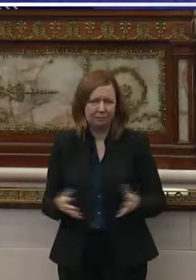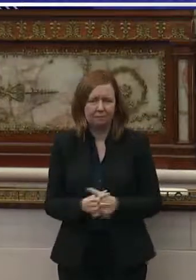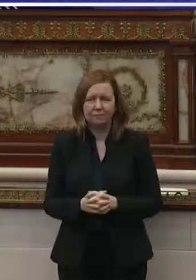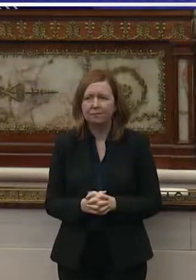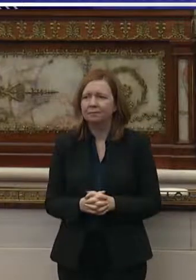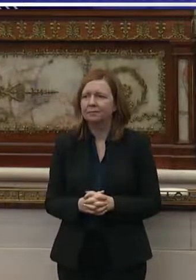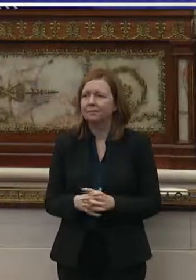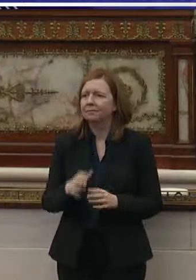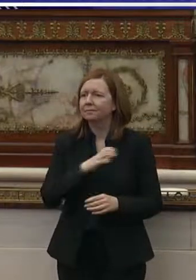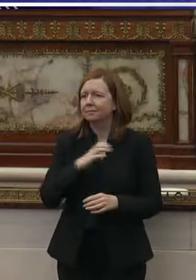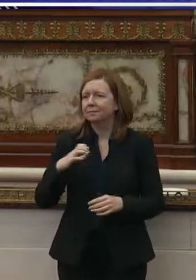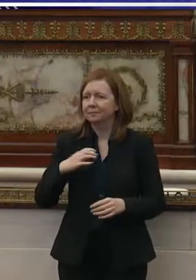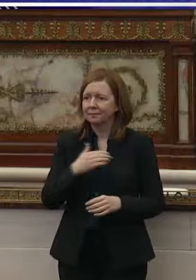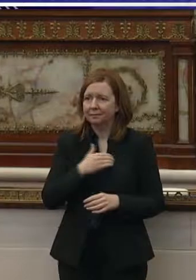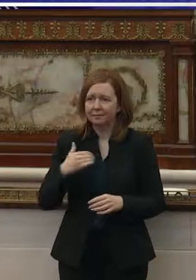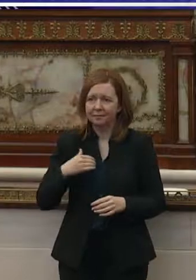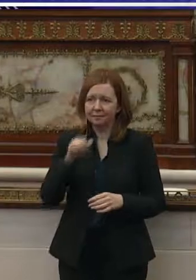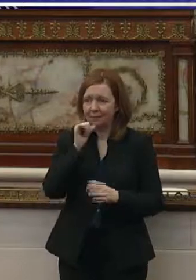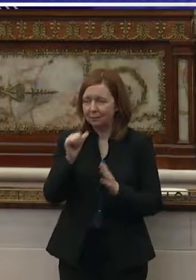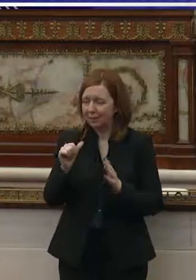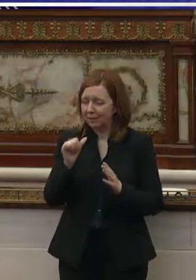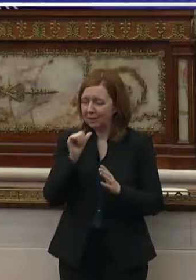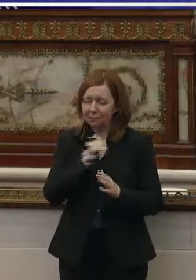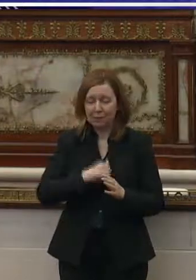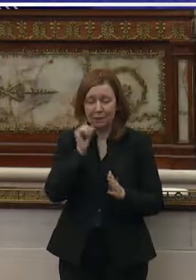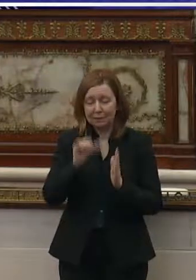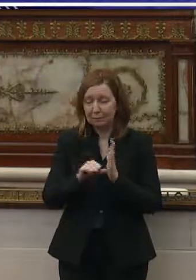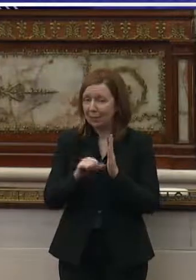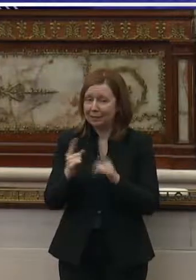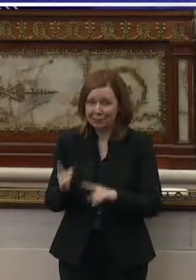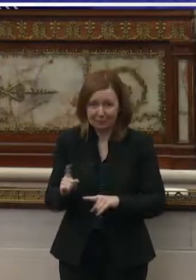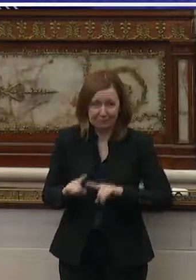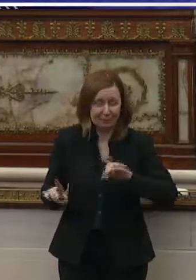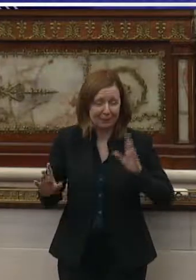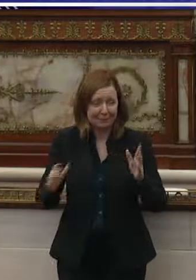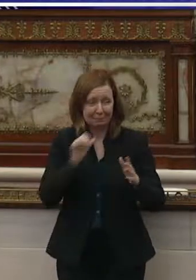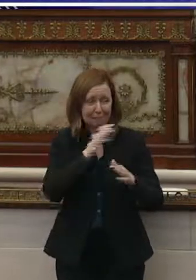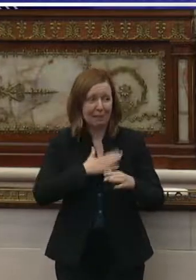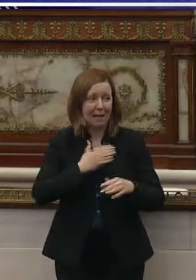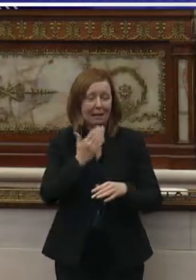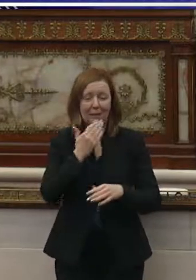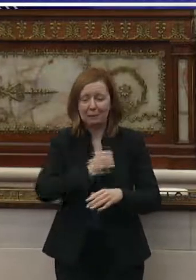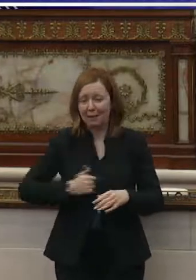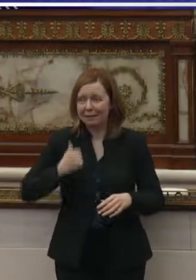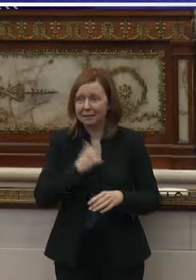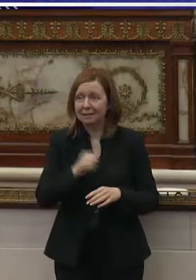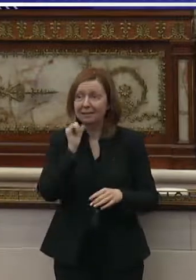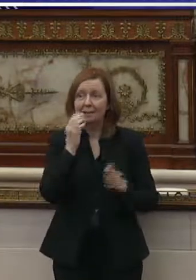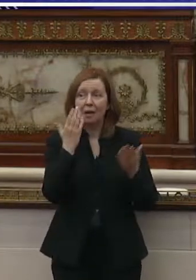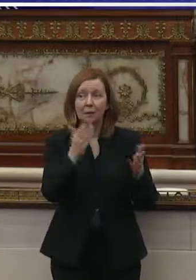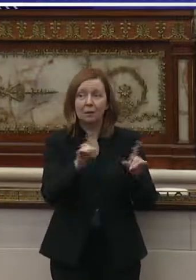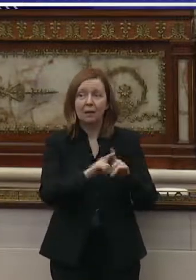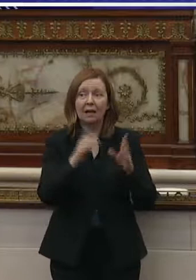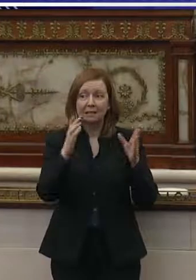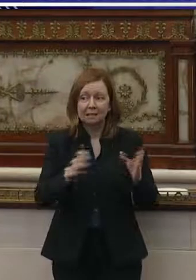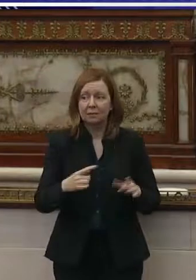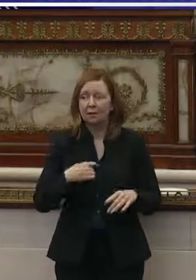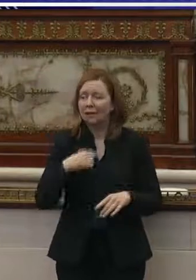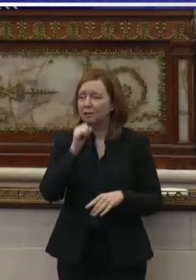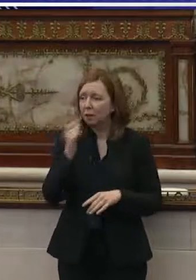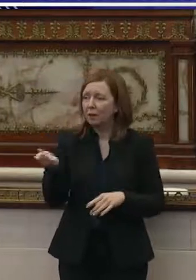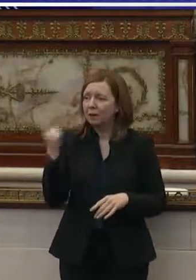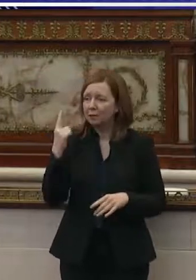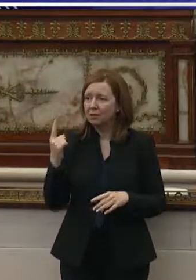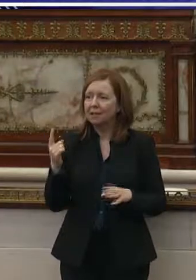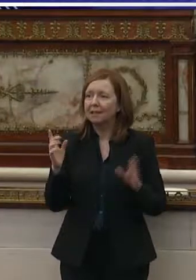But Councilmember, I'm sorry you wasn't impressed. My apologies on that. Not with you as an individual. I'm just saying I don't understand